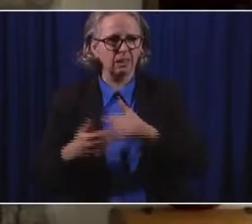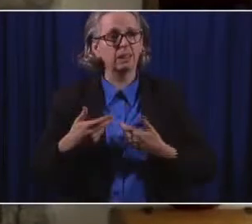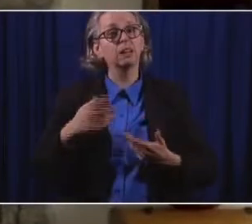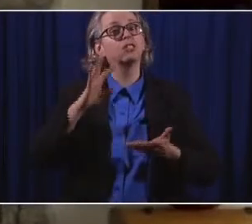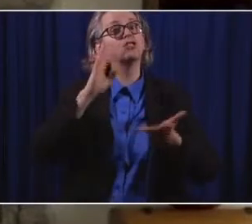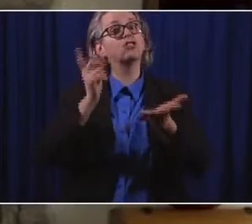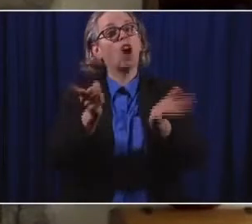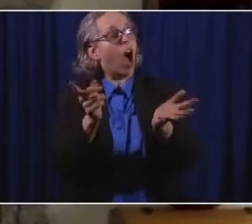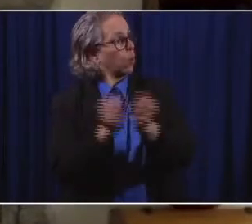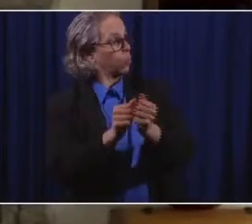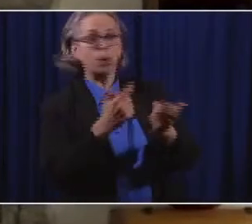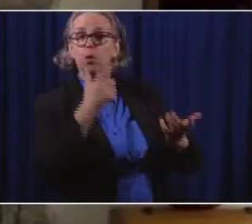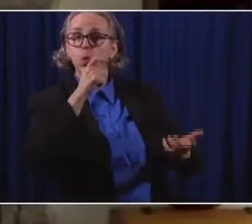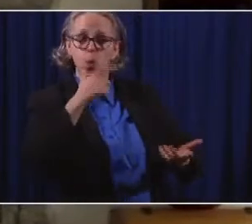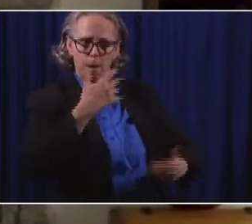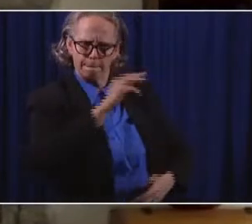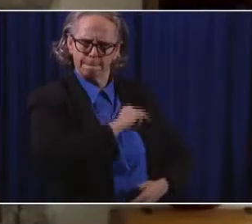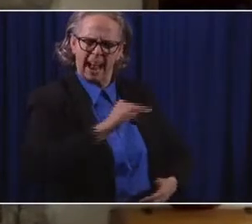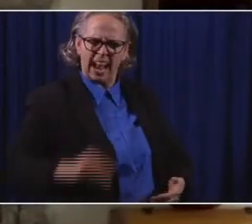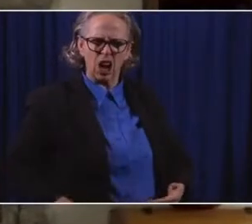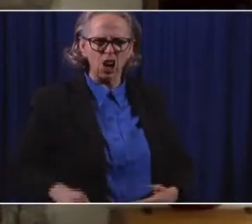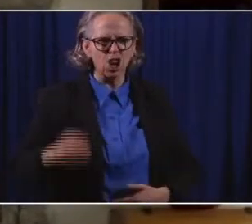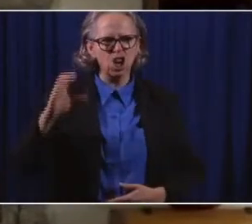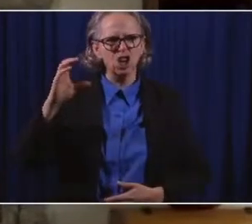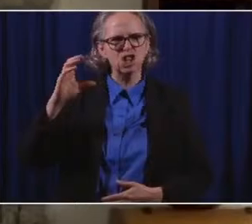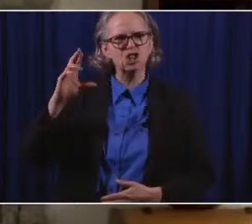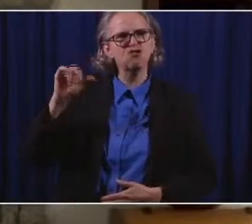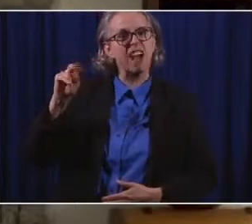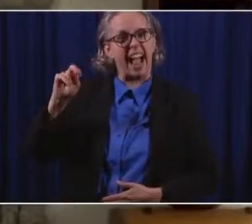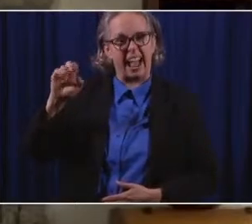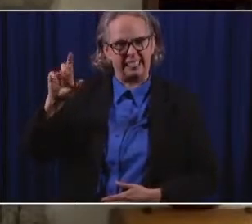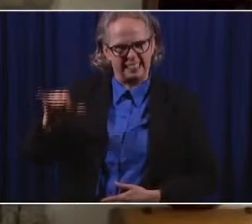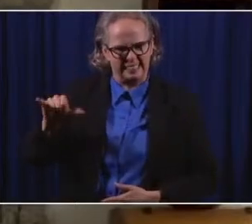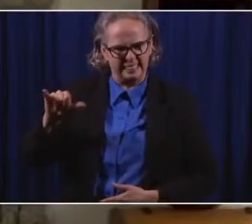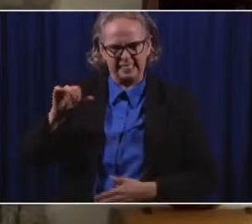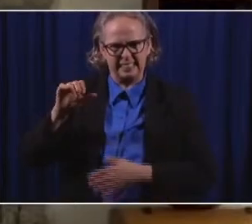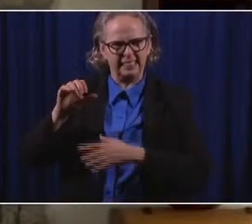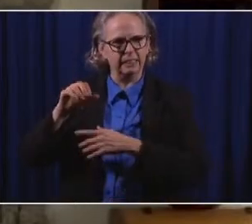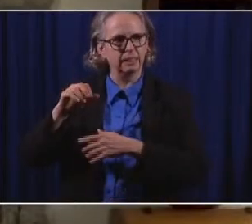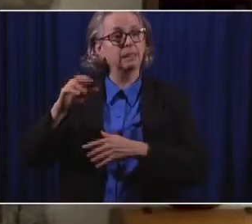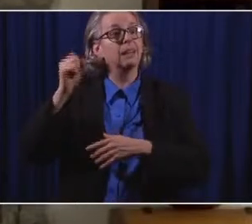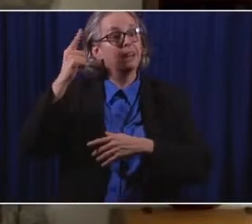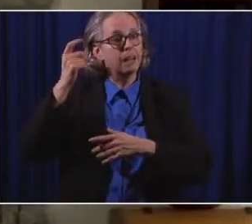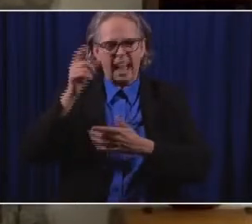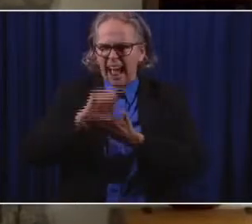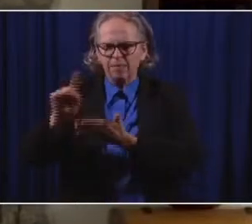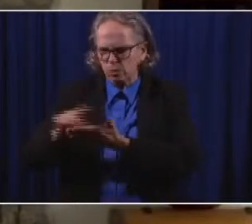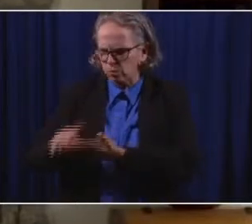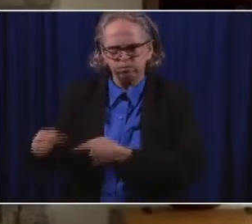and commissioners all over the state, but we're going to do this more formally and just methodically do it.